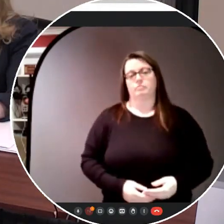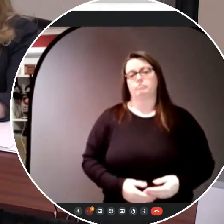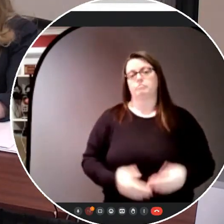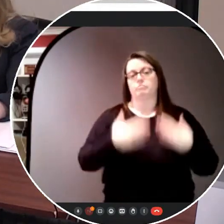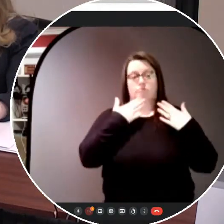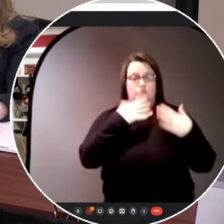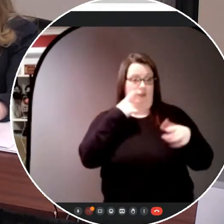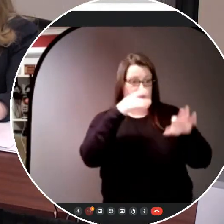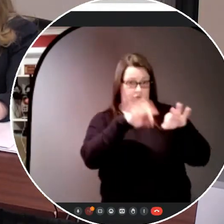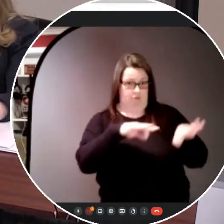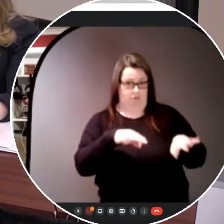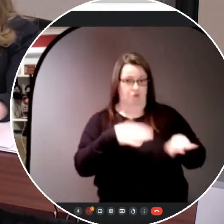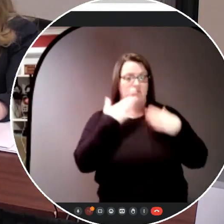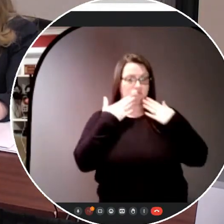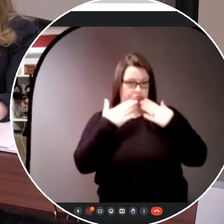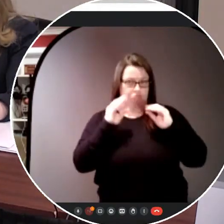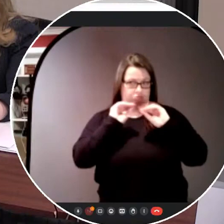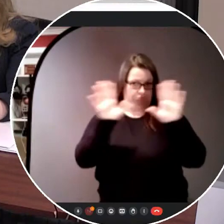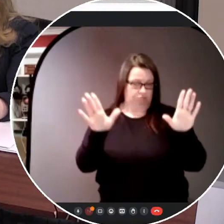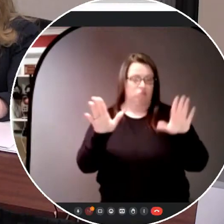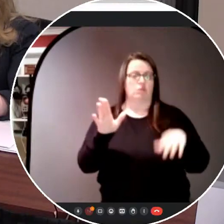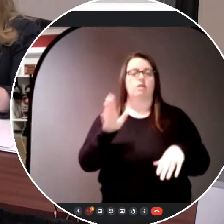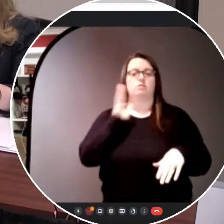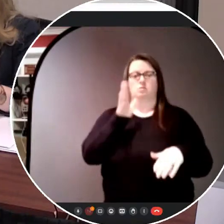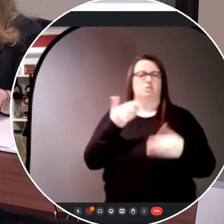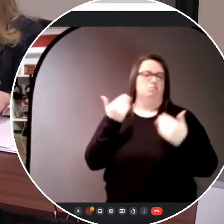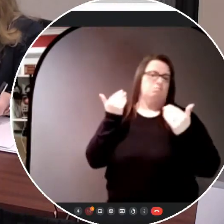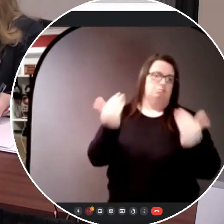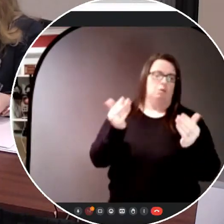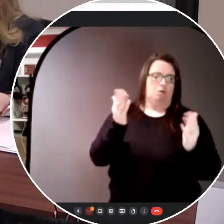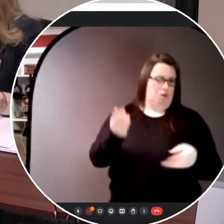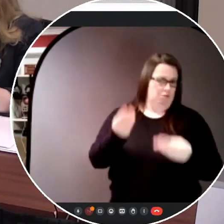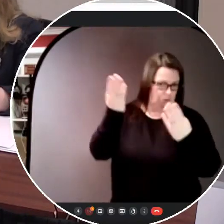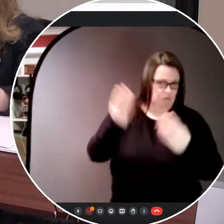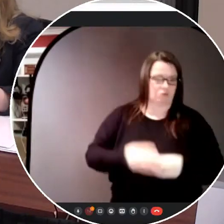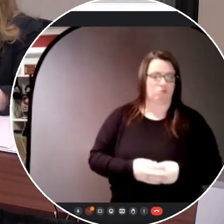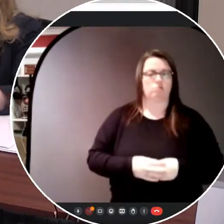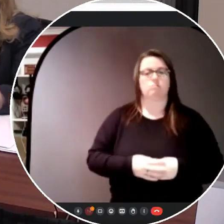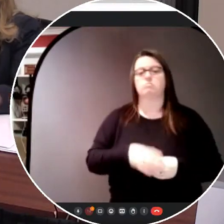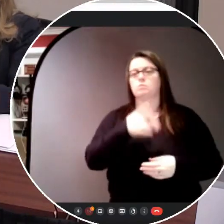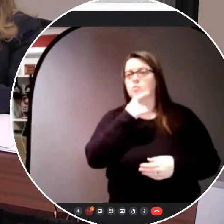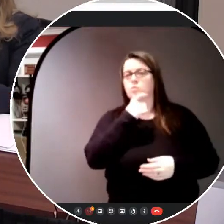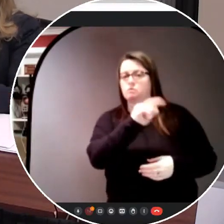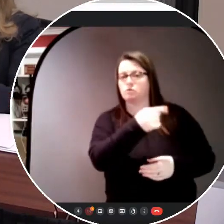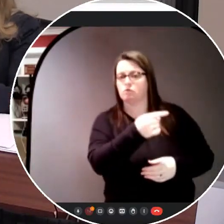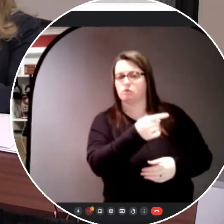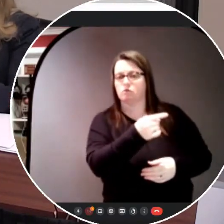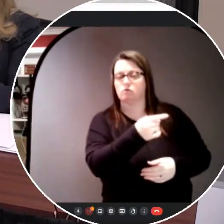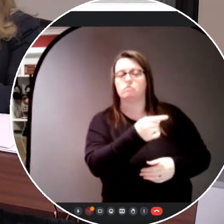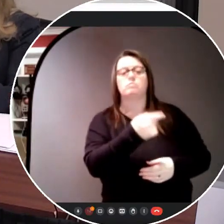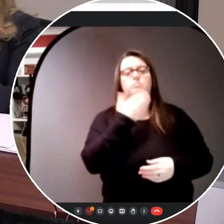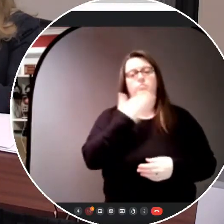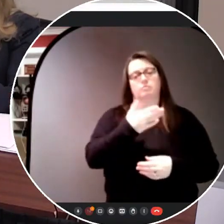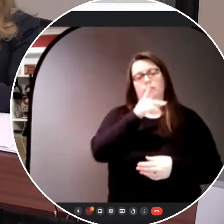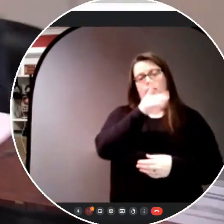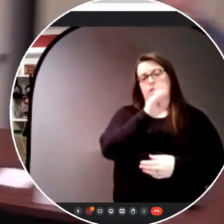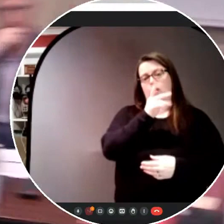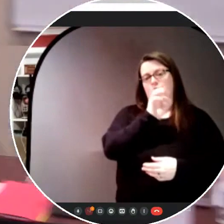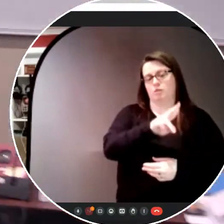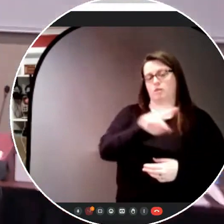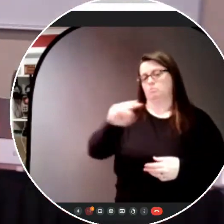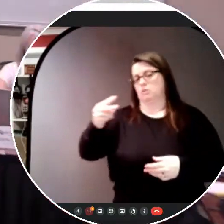that, well explained. So I think I'm going to put that lease right to a motion. Can I get someone to move? Thank you, Blair. Second it. Thank you,